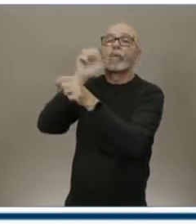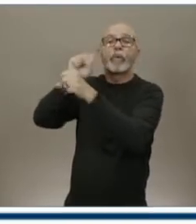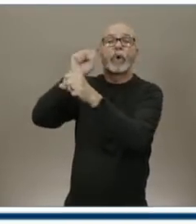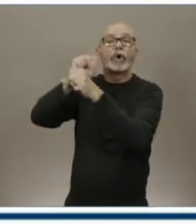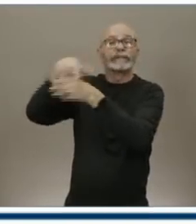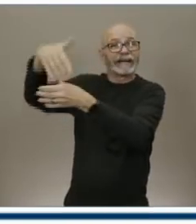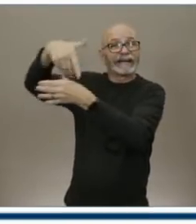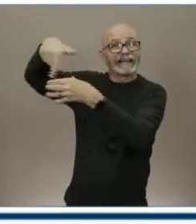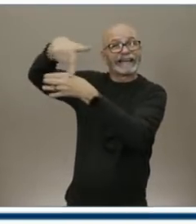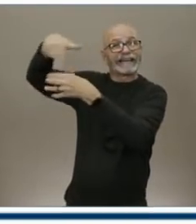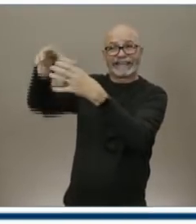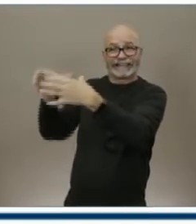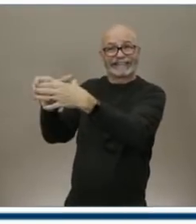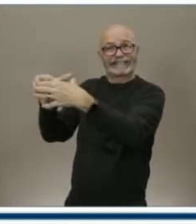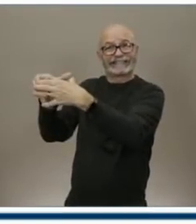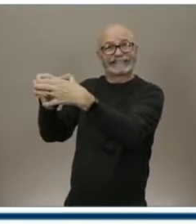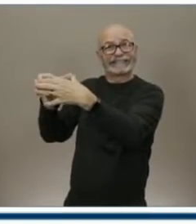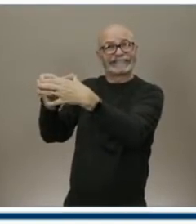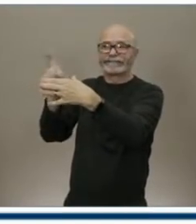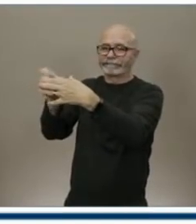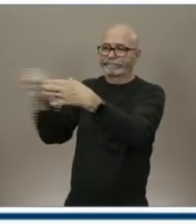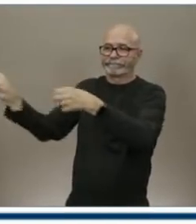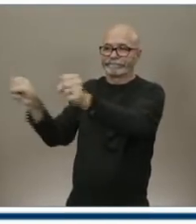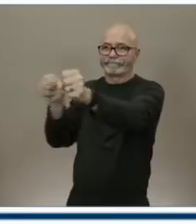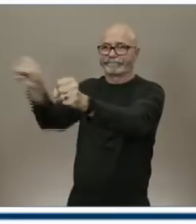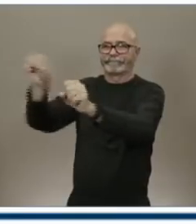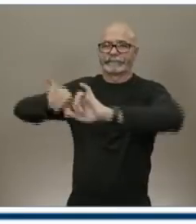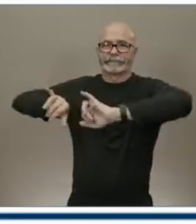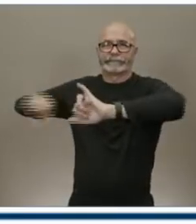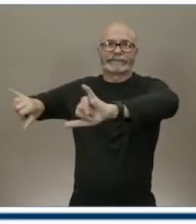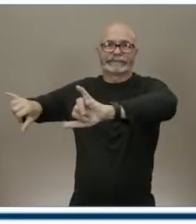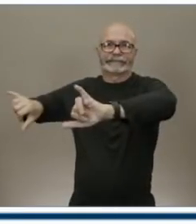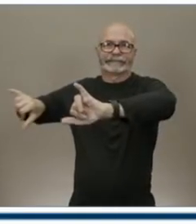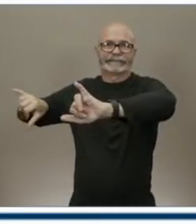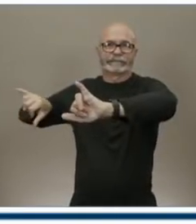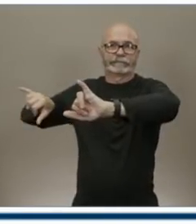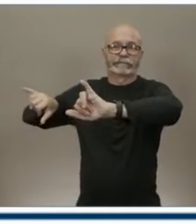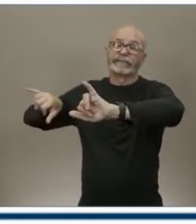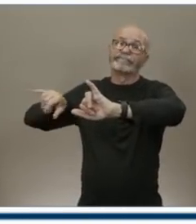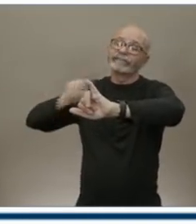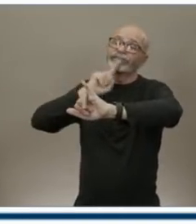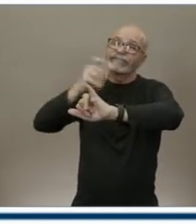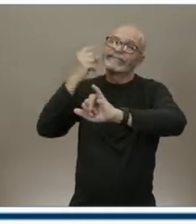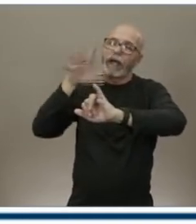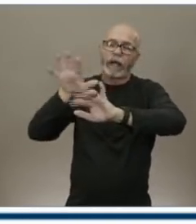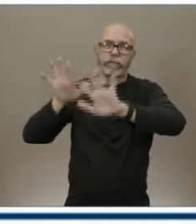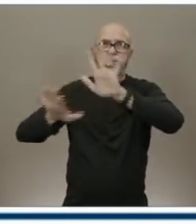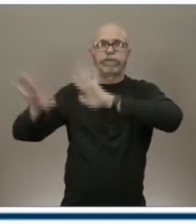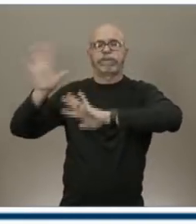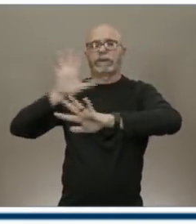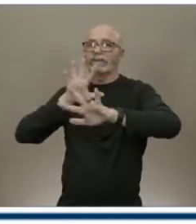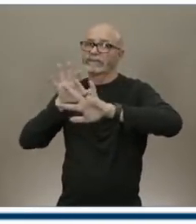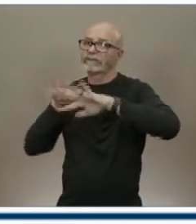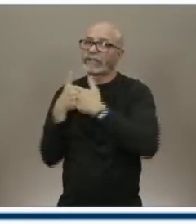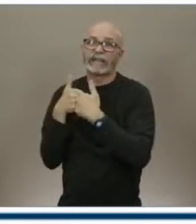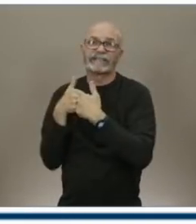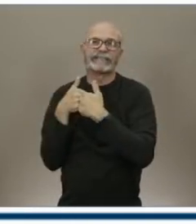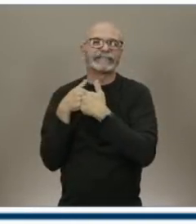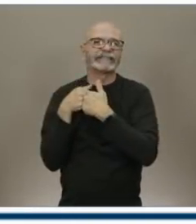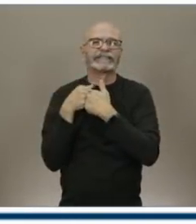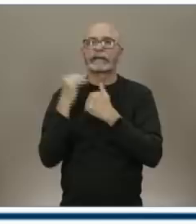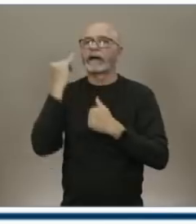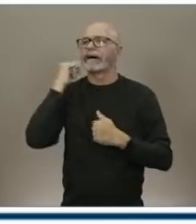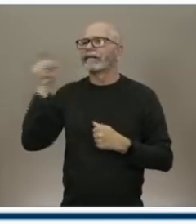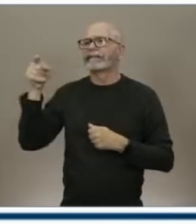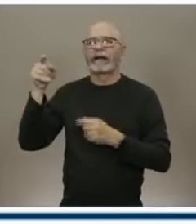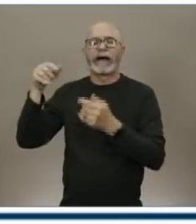would have been taken, which actually would have continued to create real challenges for this work site to continue operating, and it could have